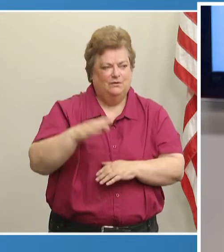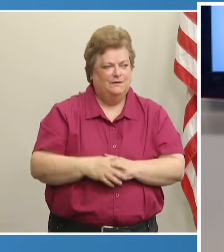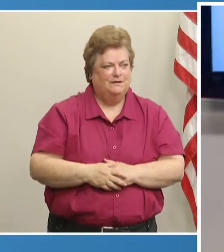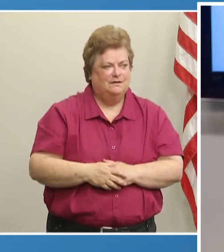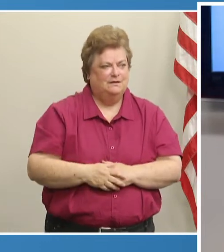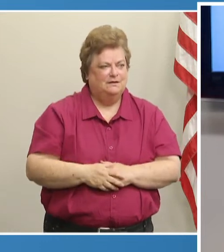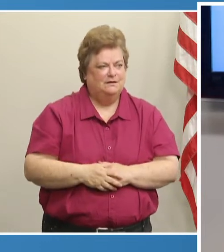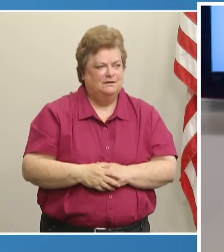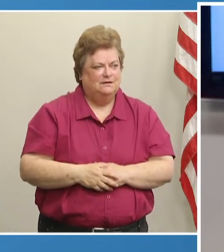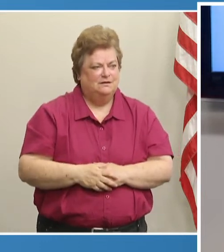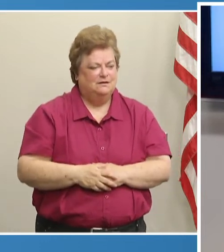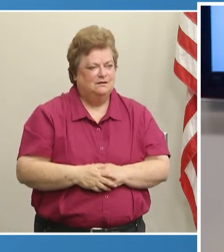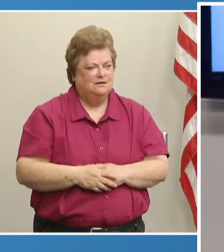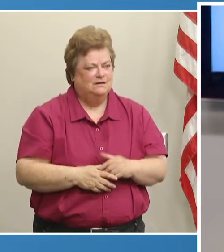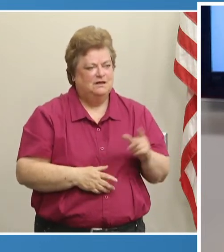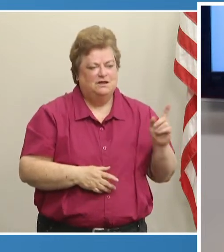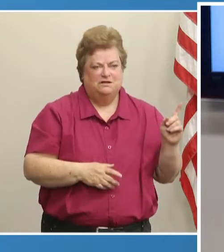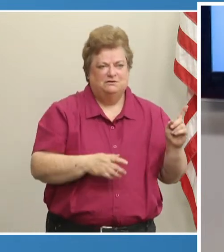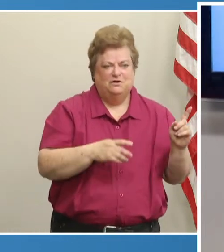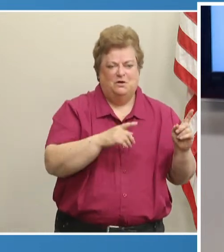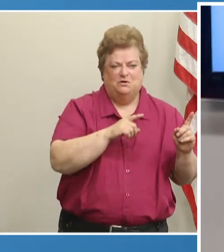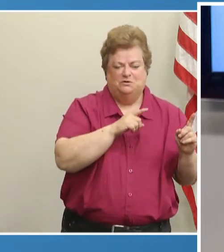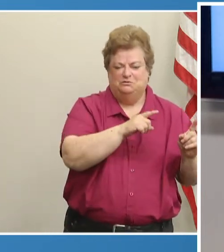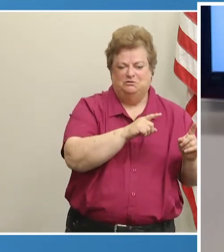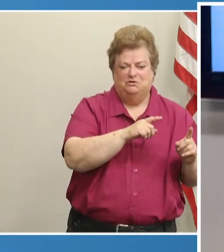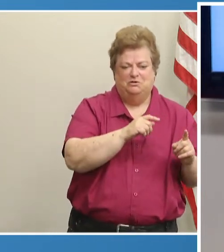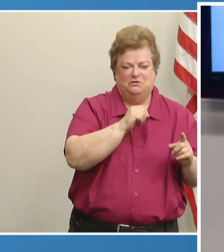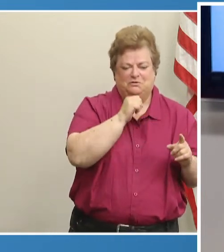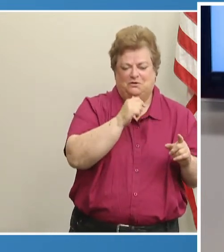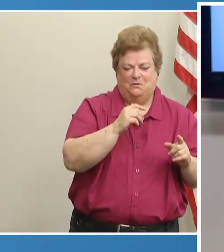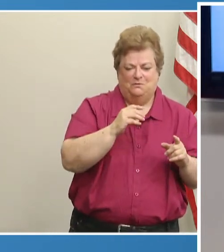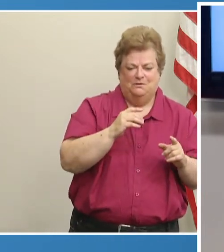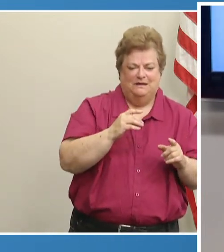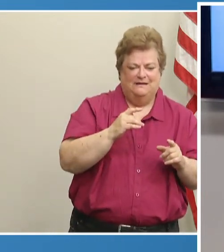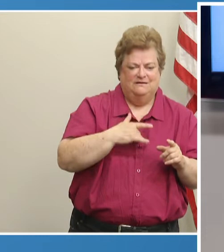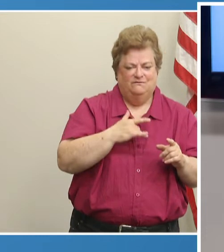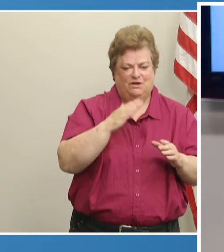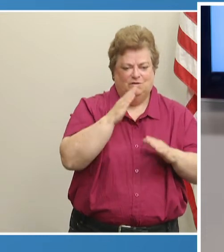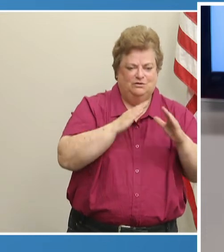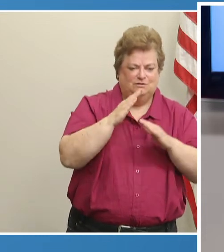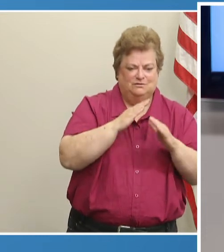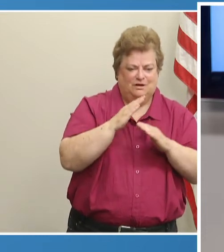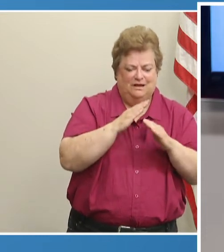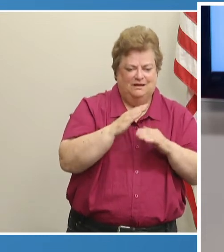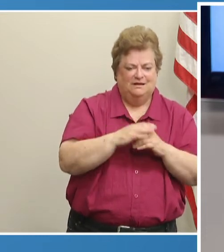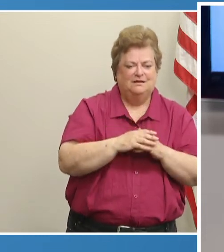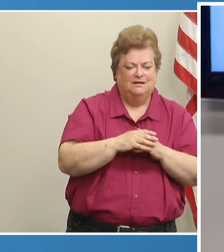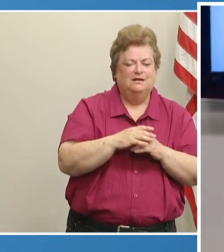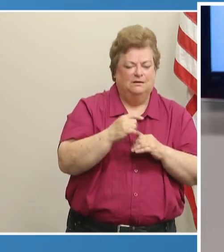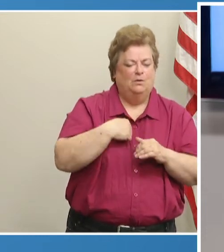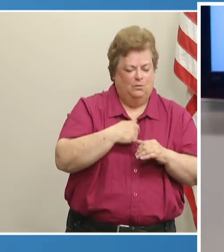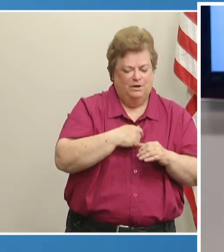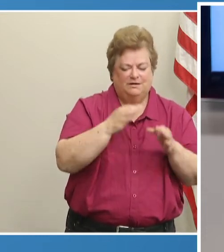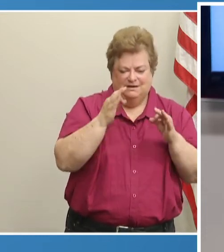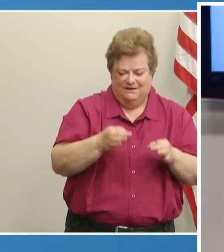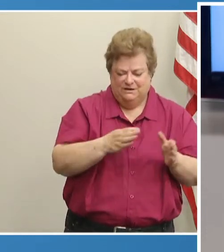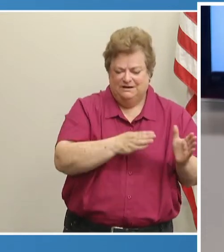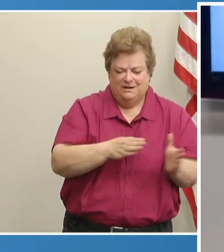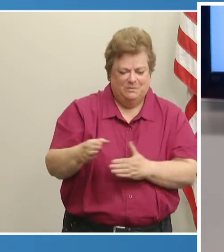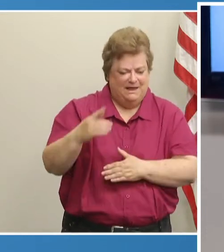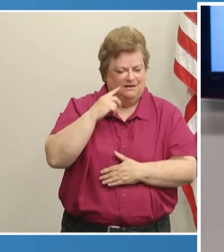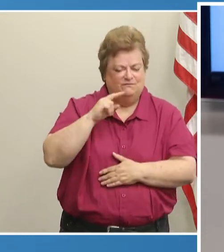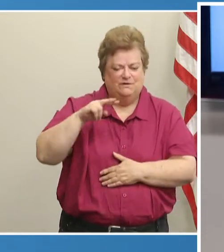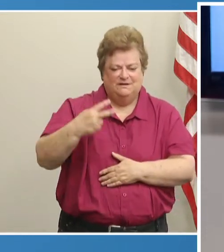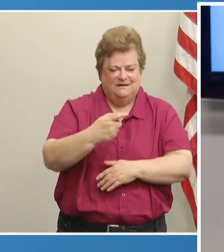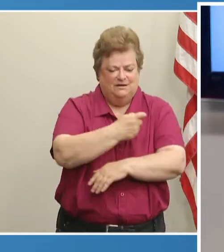So you're confident that won't be an issue? You'll be able to get everyone's second dose done? Oh, we're definitely planning on it. We've already got